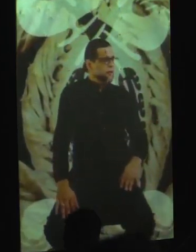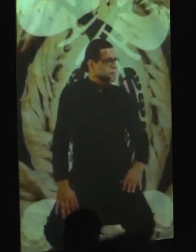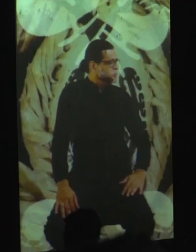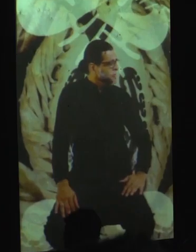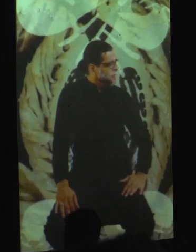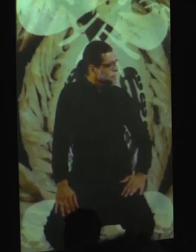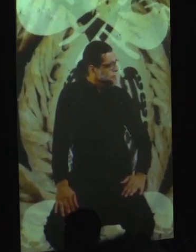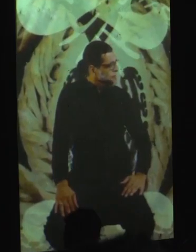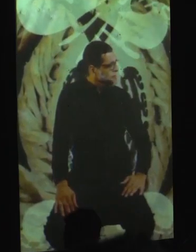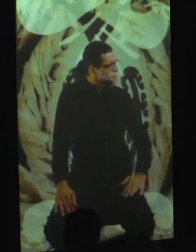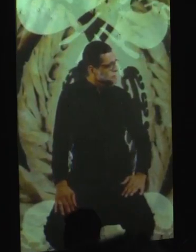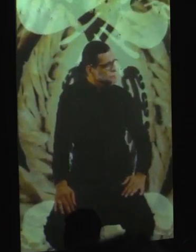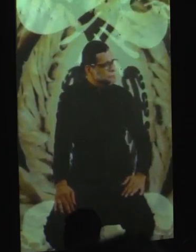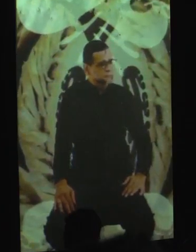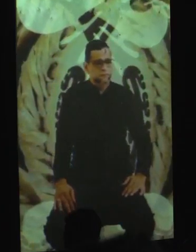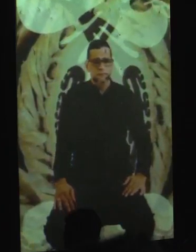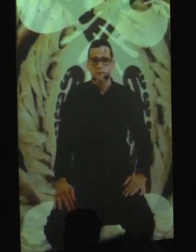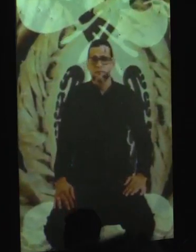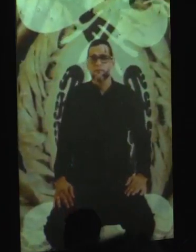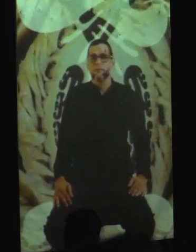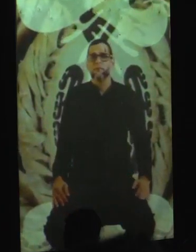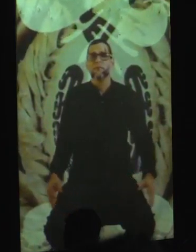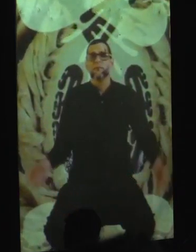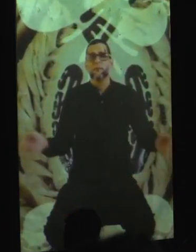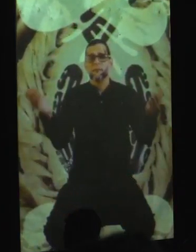Did he ever move like this? Like this.